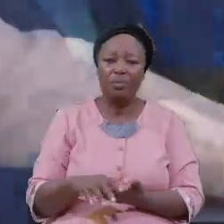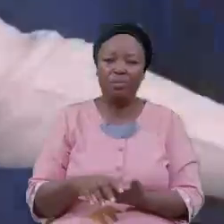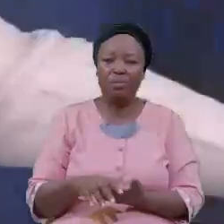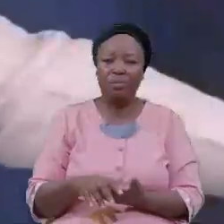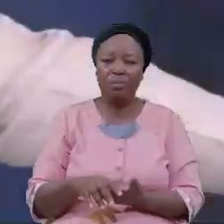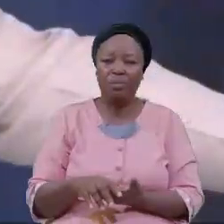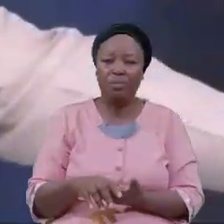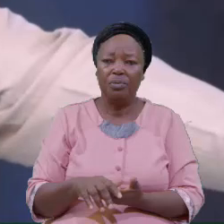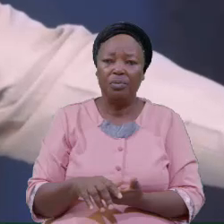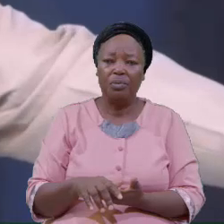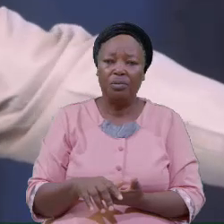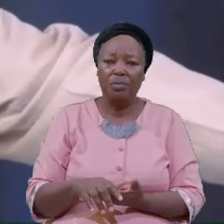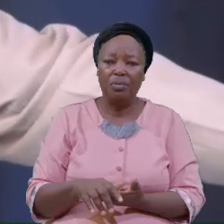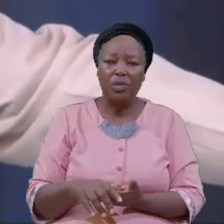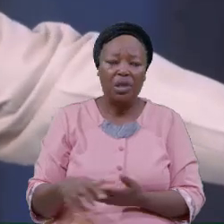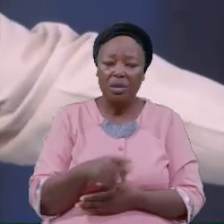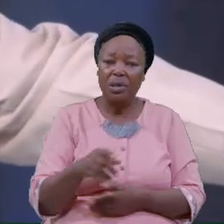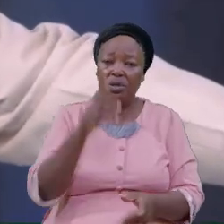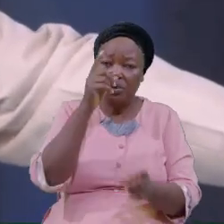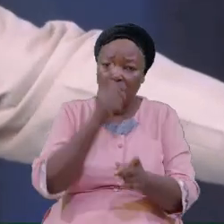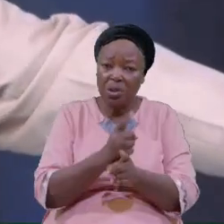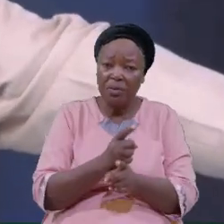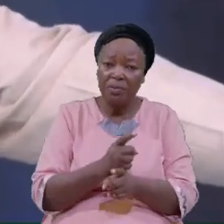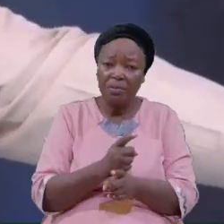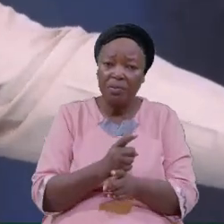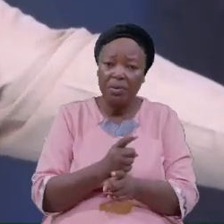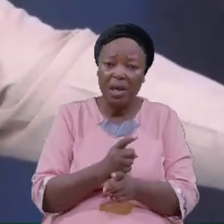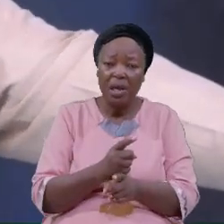They justify divorce and remarriage.